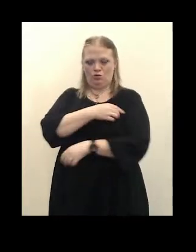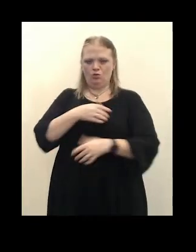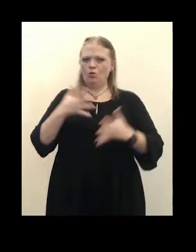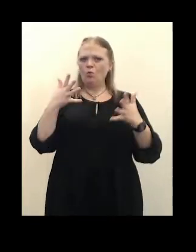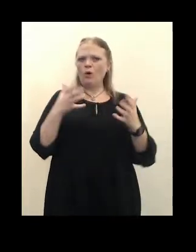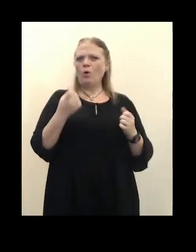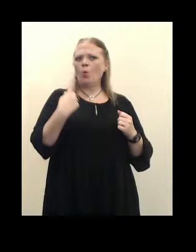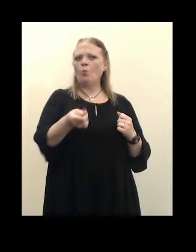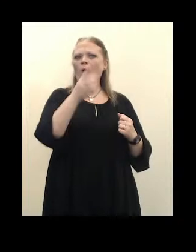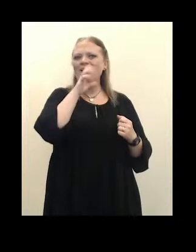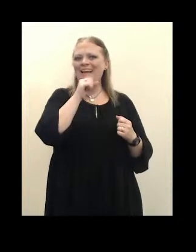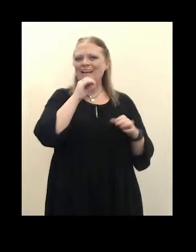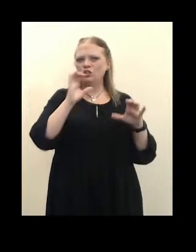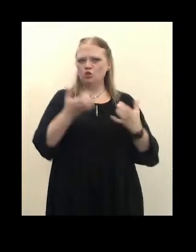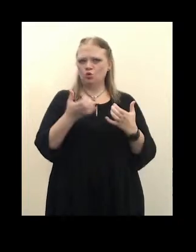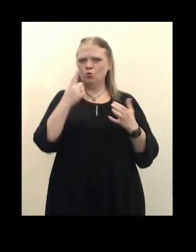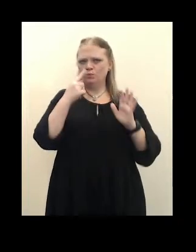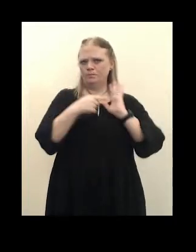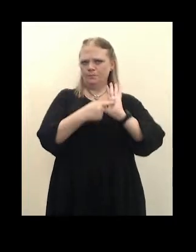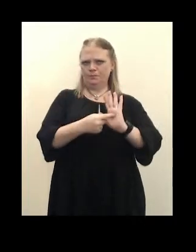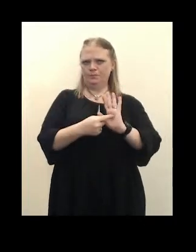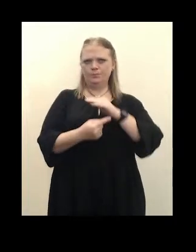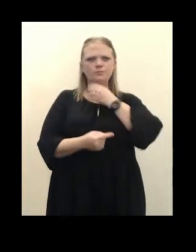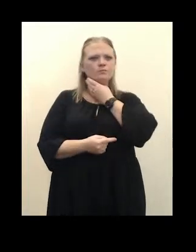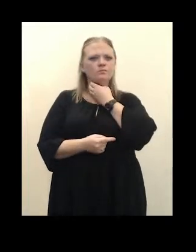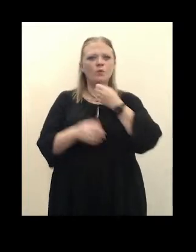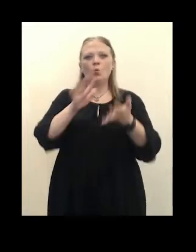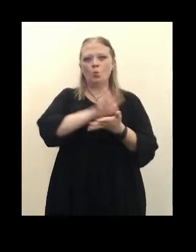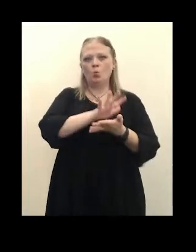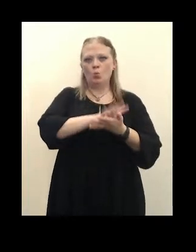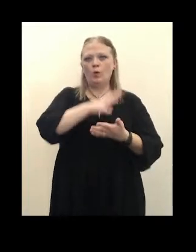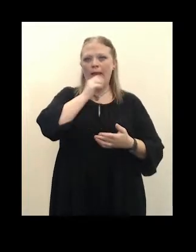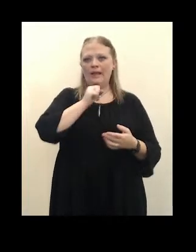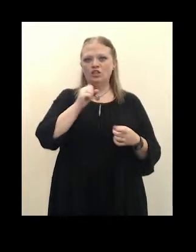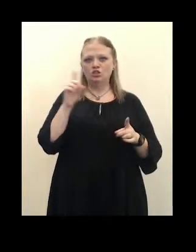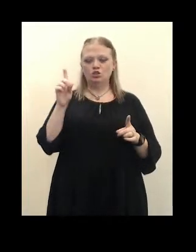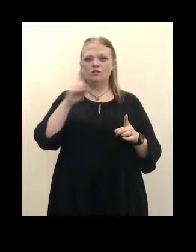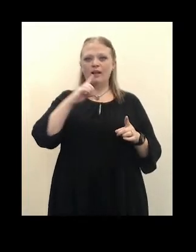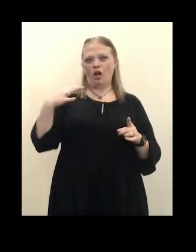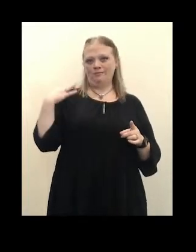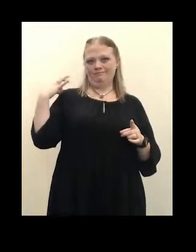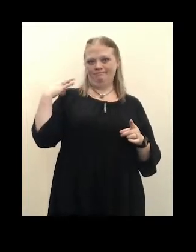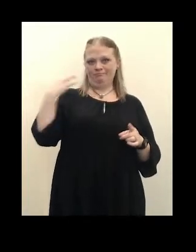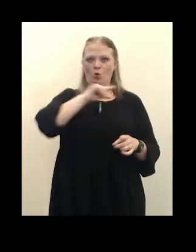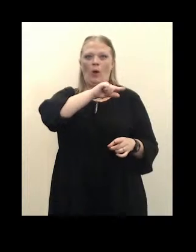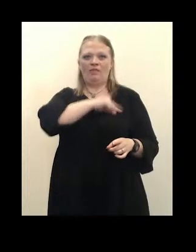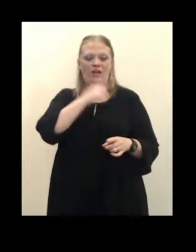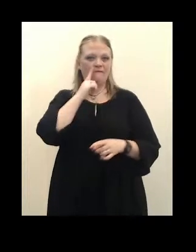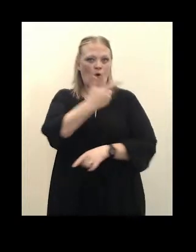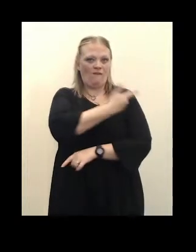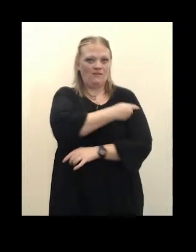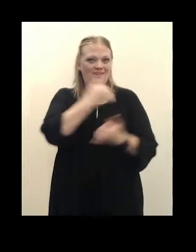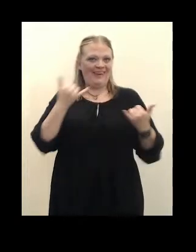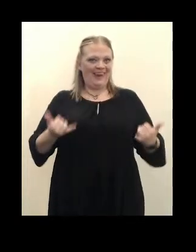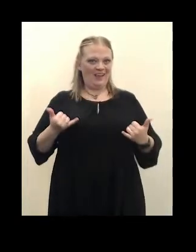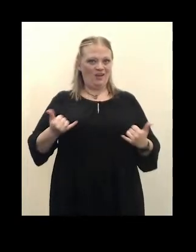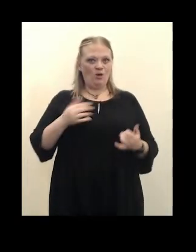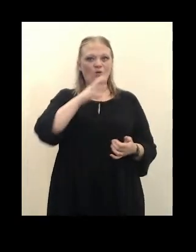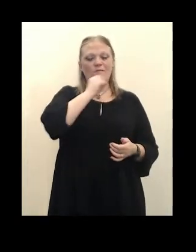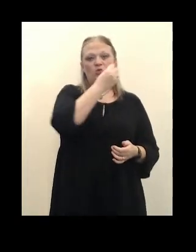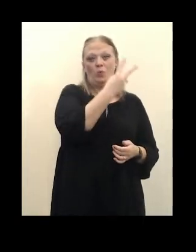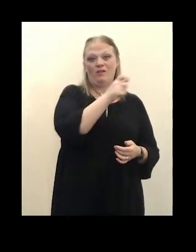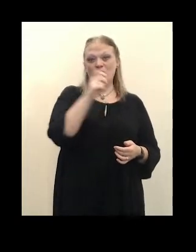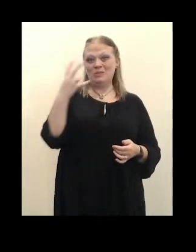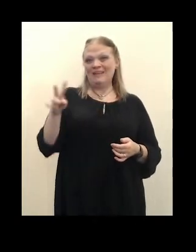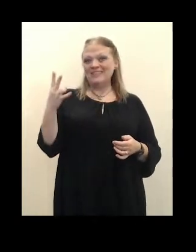your attention. So this is our school-age children that are eligible to be vaccinated, the 12 to 17-year-old. And you can